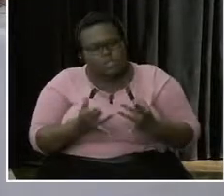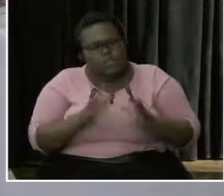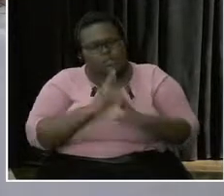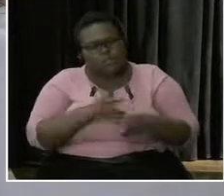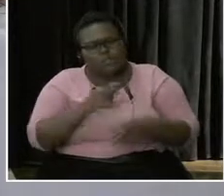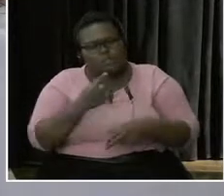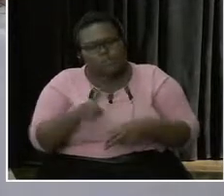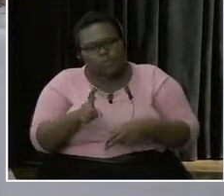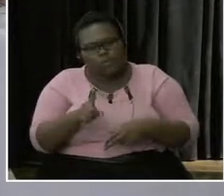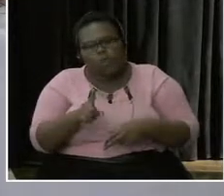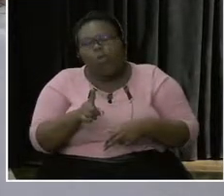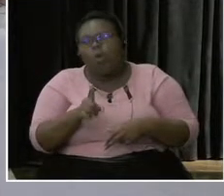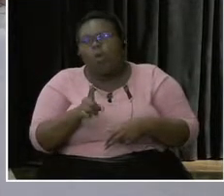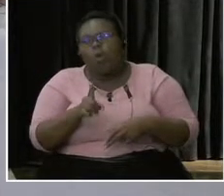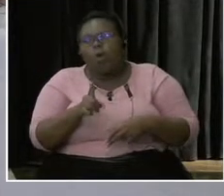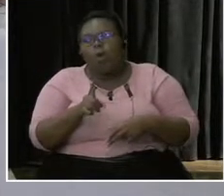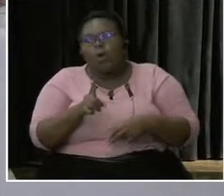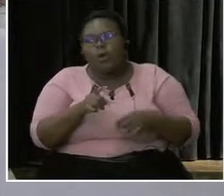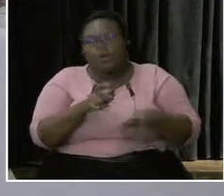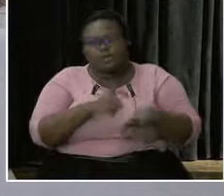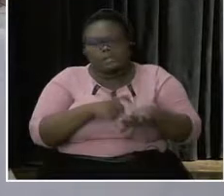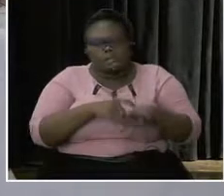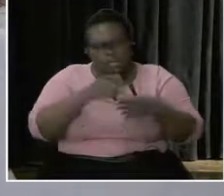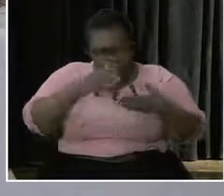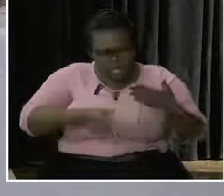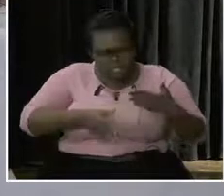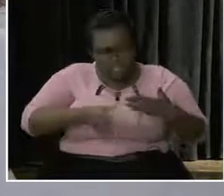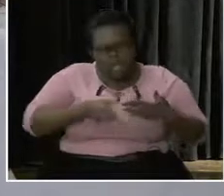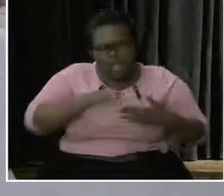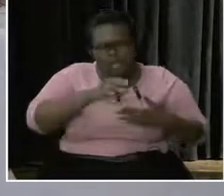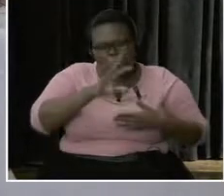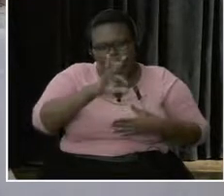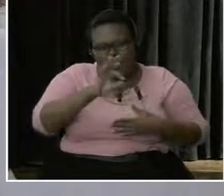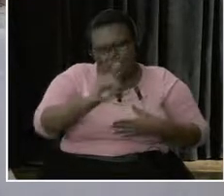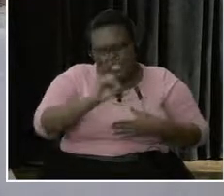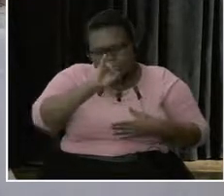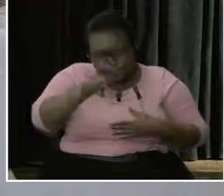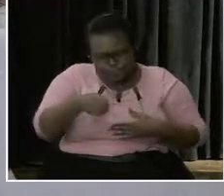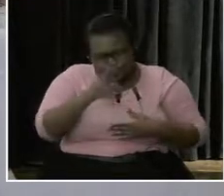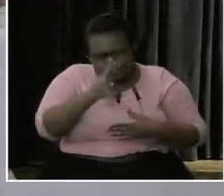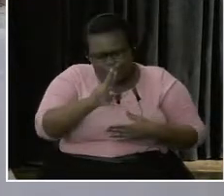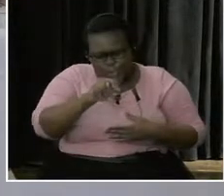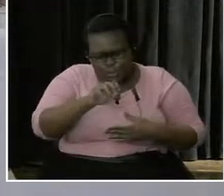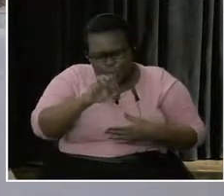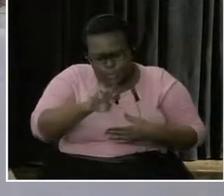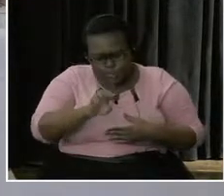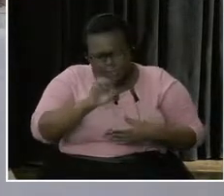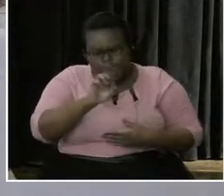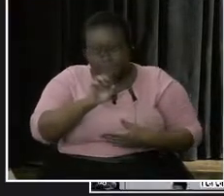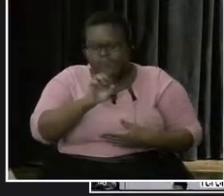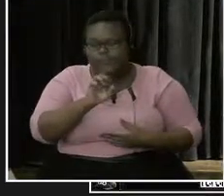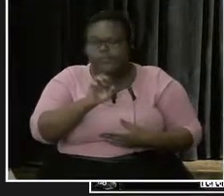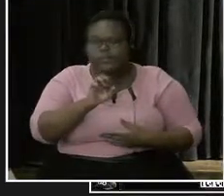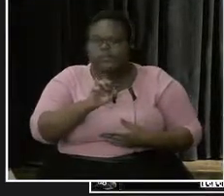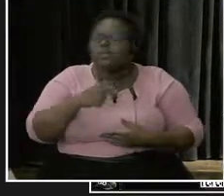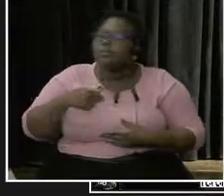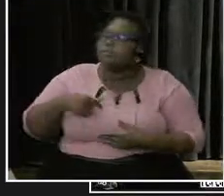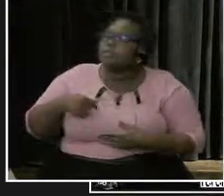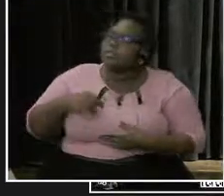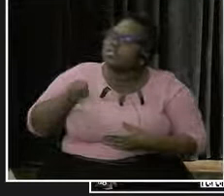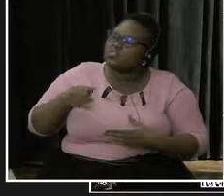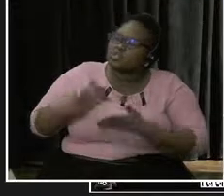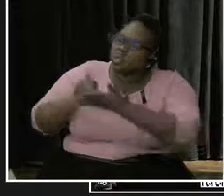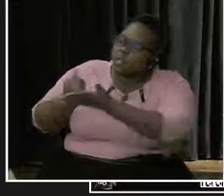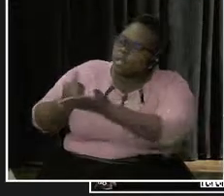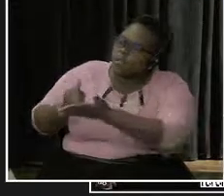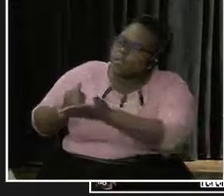period fund ending 30 June 2021. Sure. Just to help the mayor, that item wasn't left, it